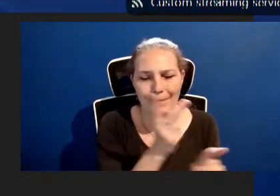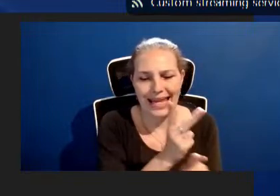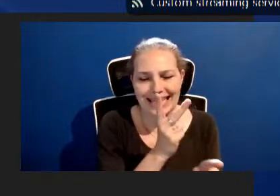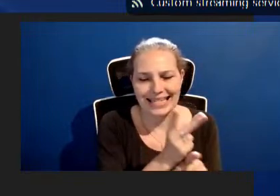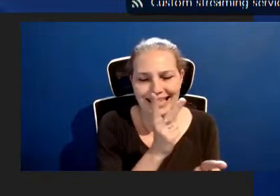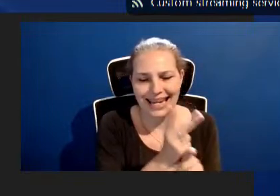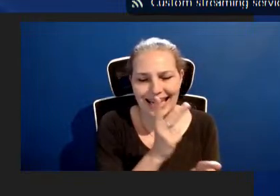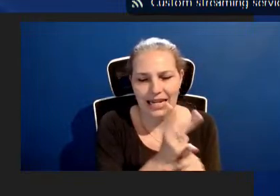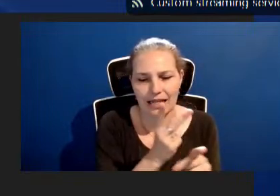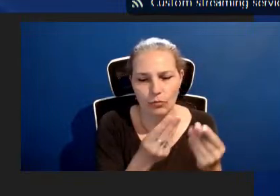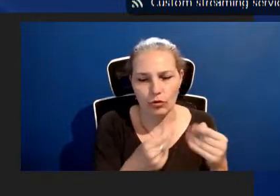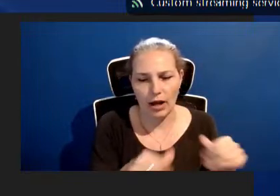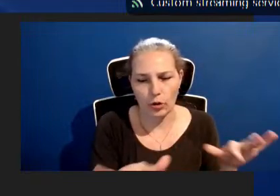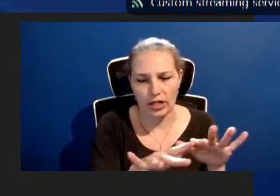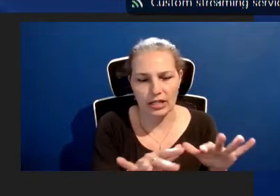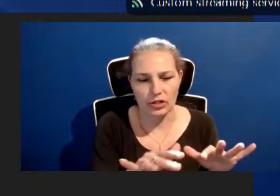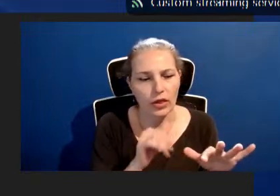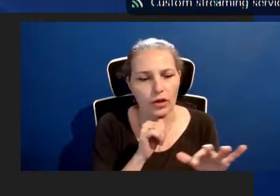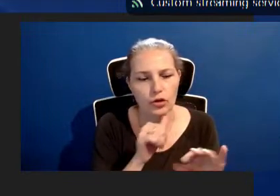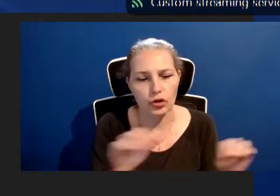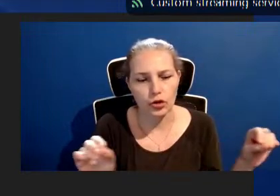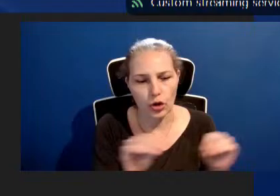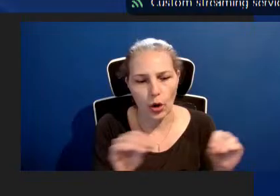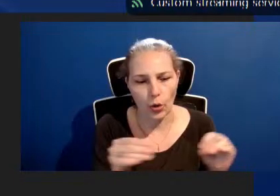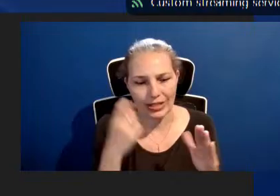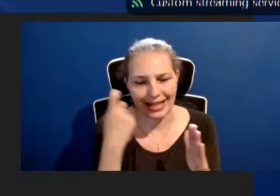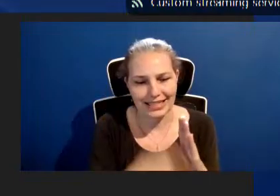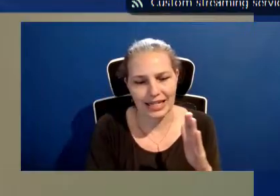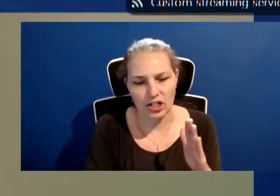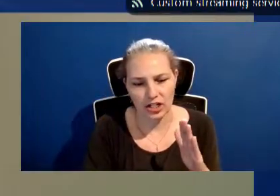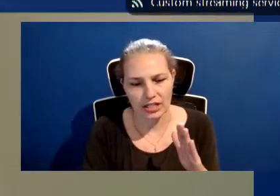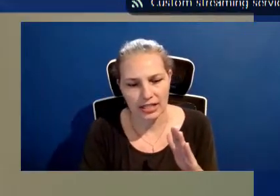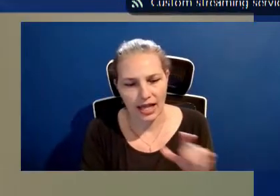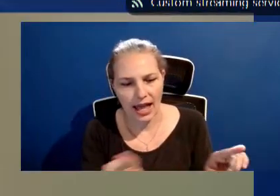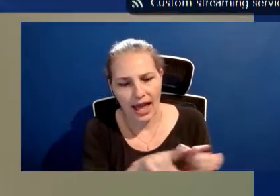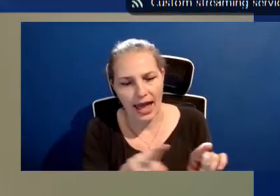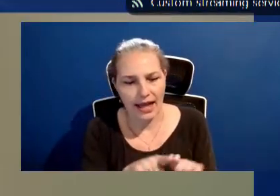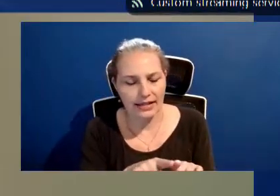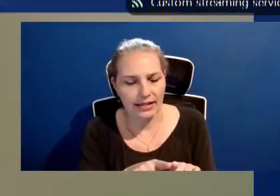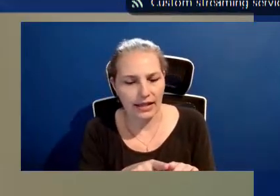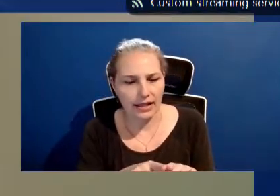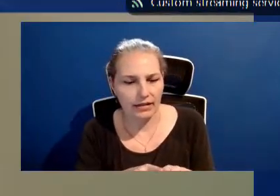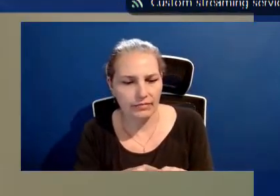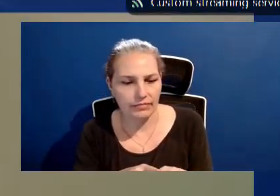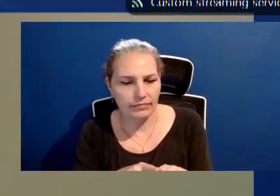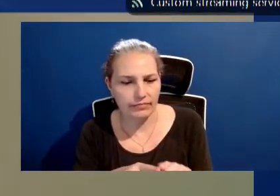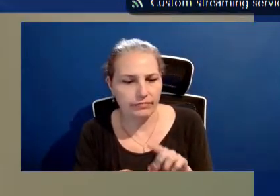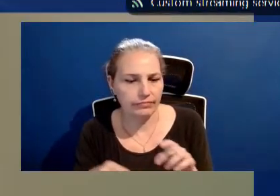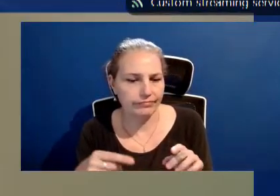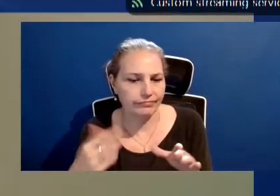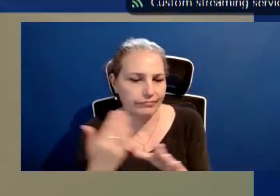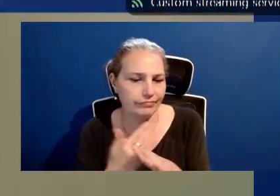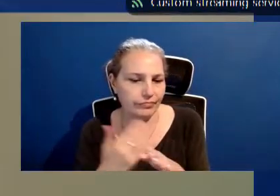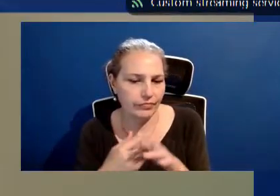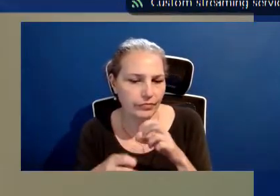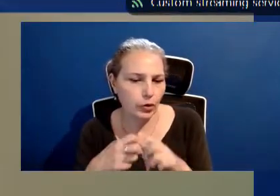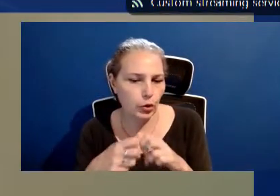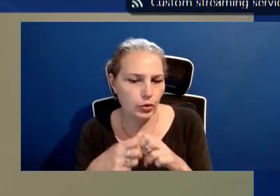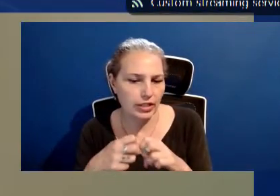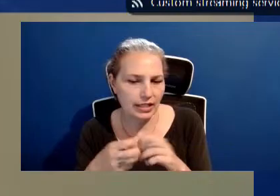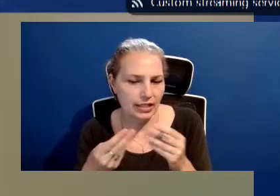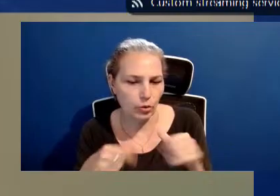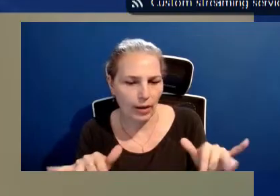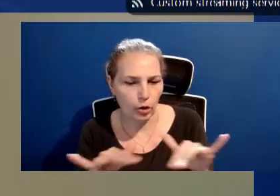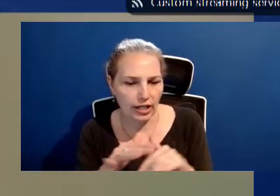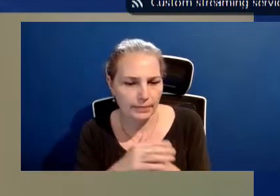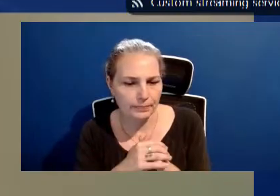to avoid receiving a citation as a nuisance property. Yes. So whether the debris was removed